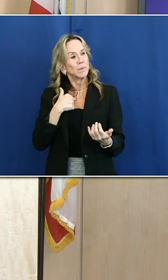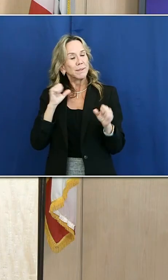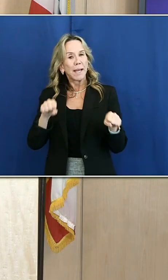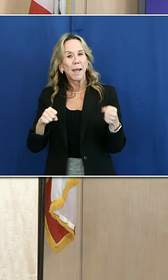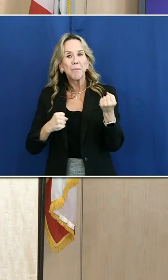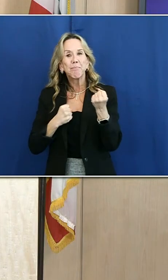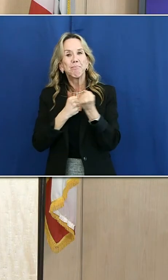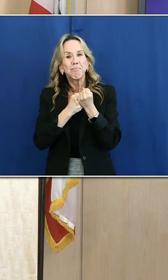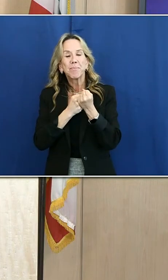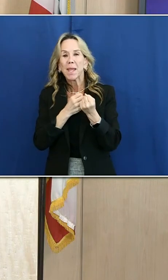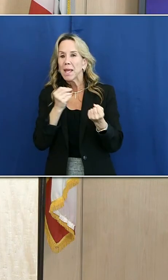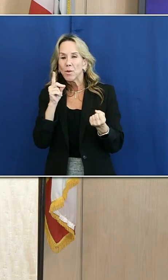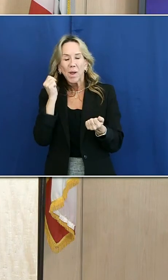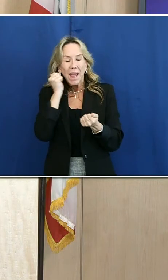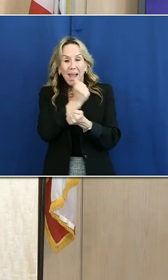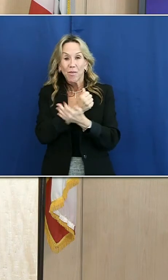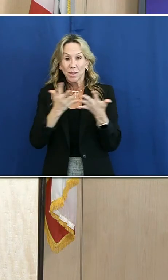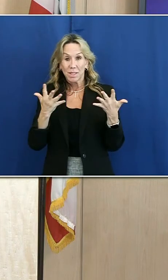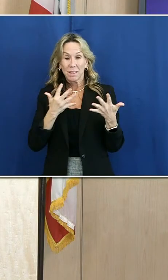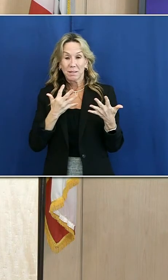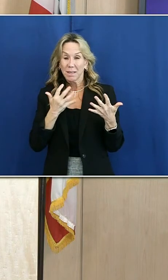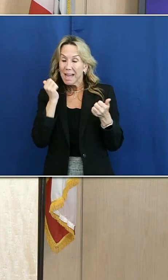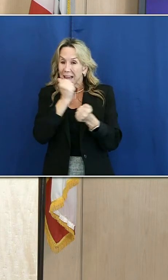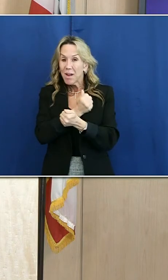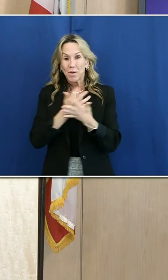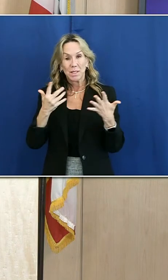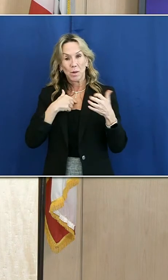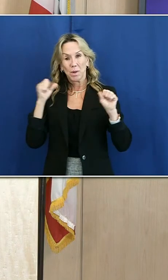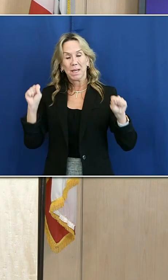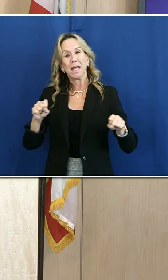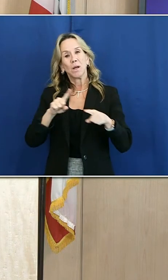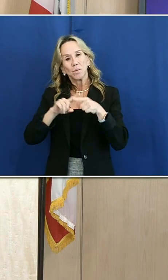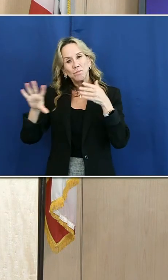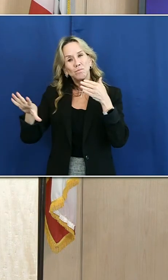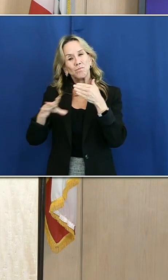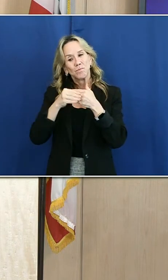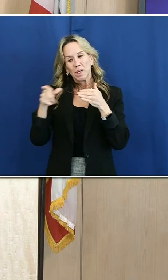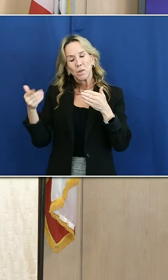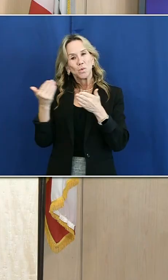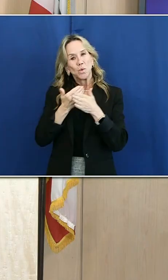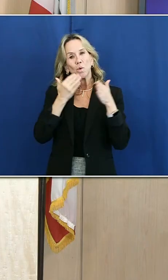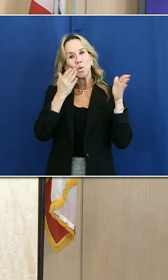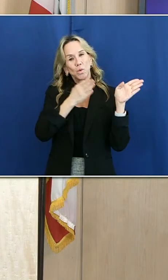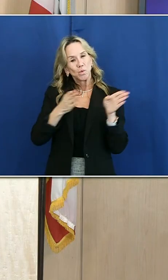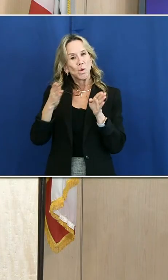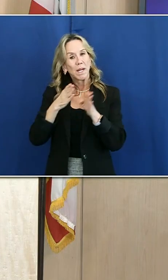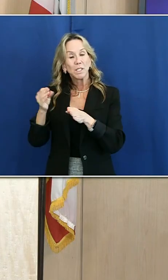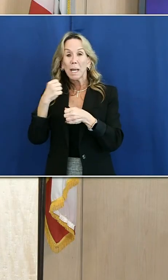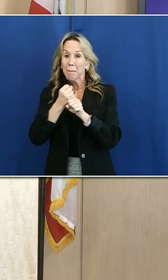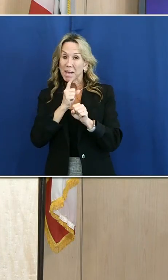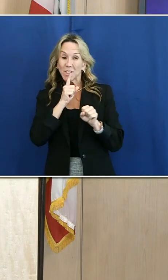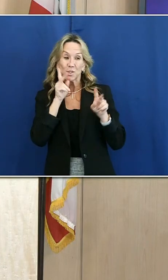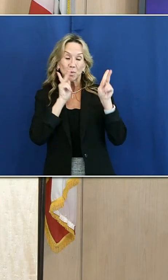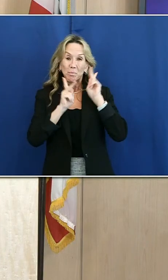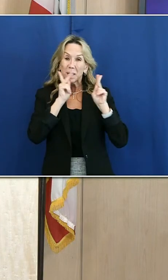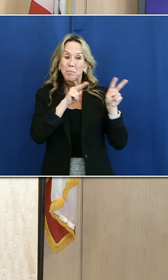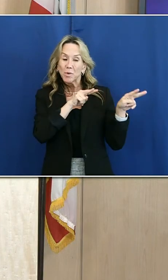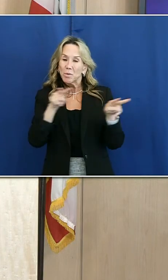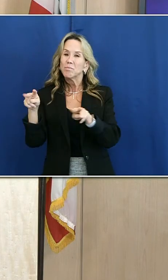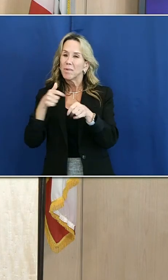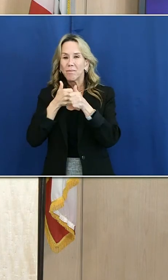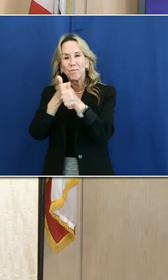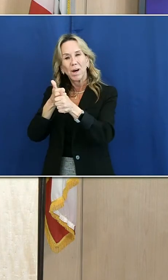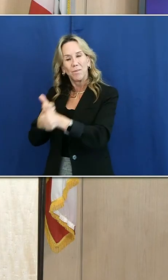we do everything to implement these strategies and ensure that people are behaving the way that they should to